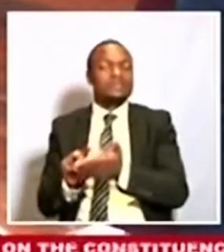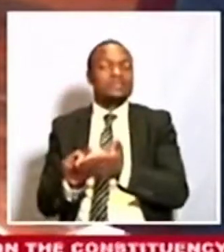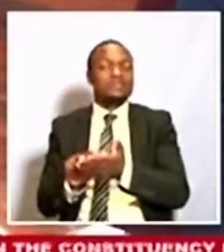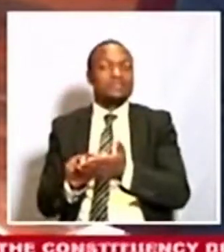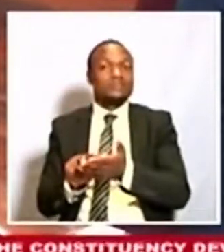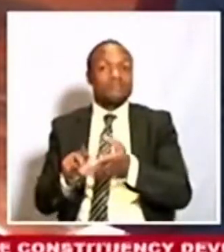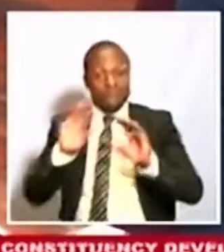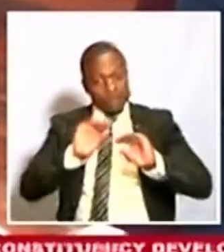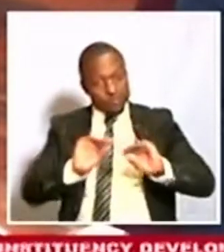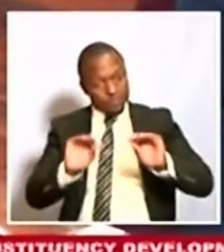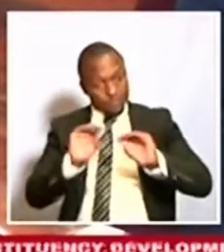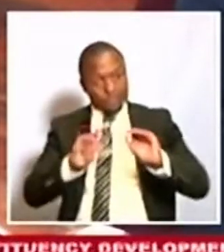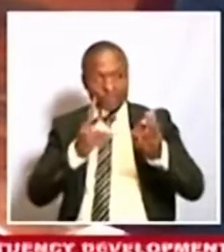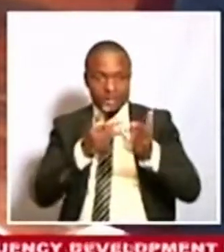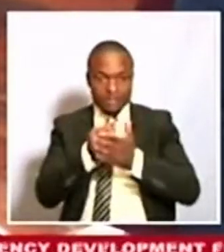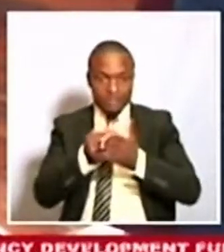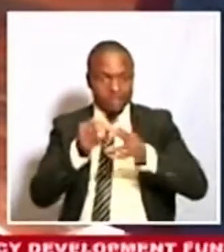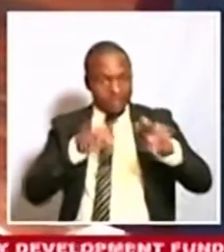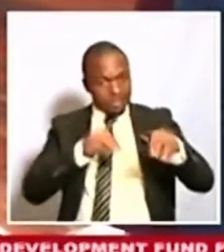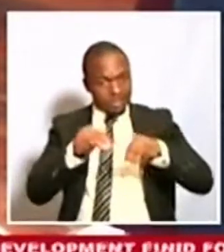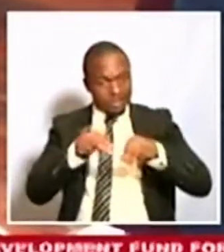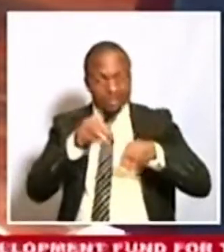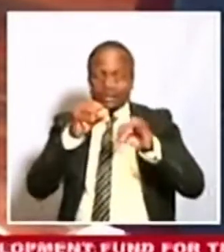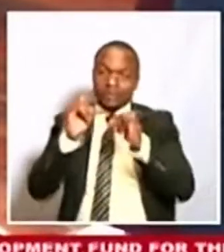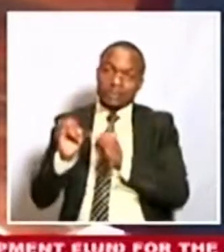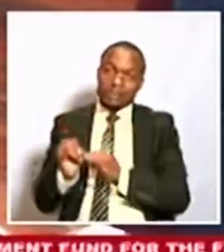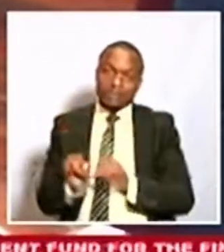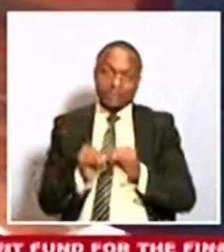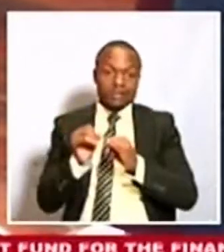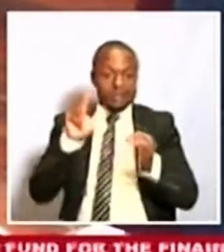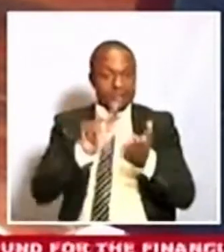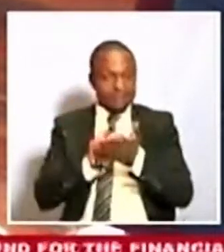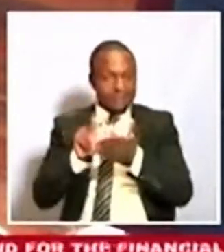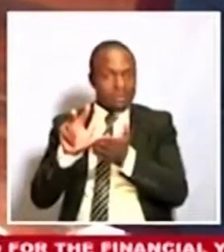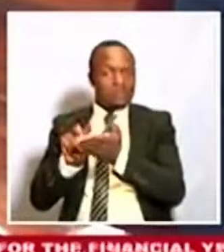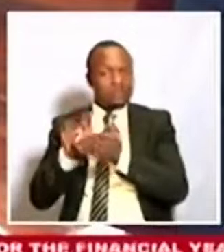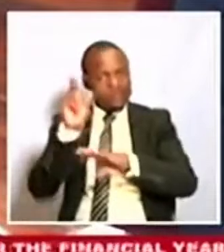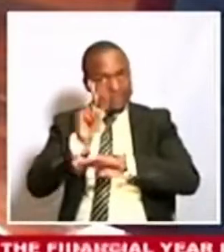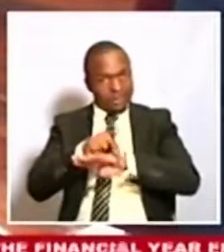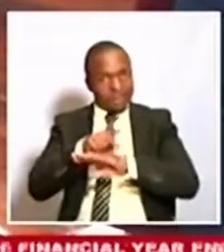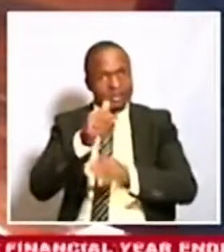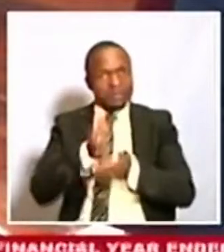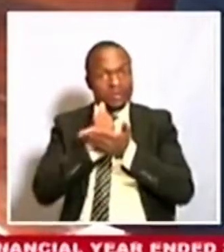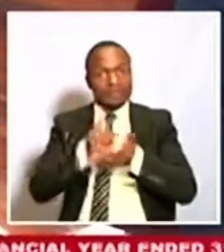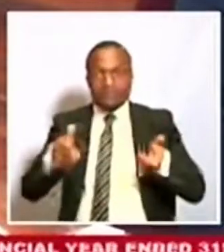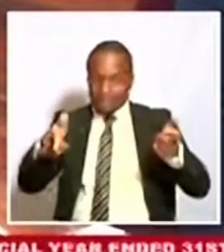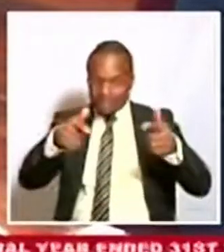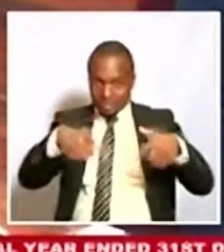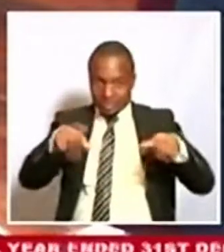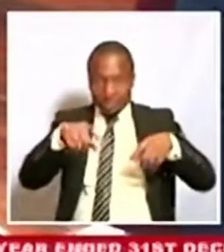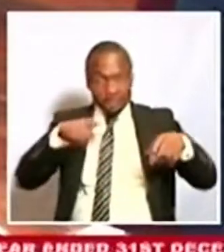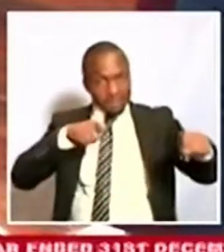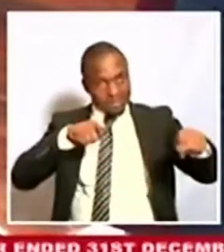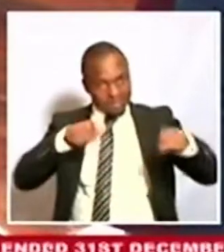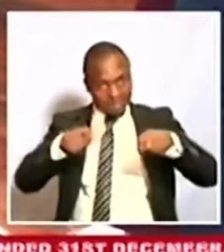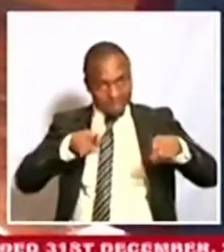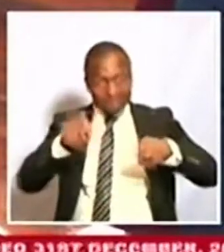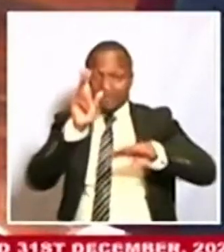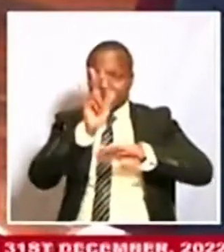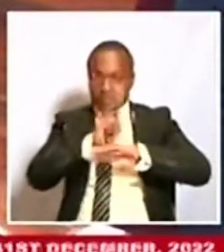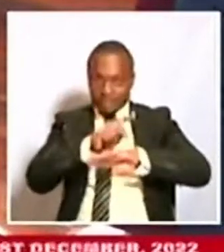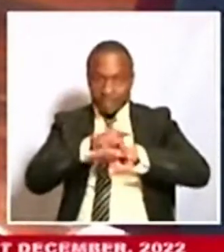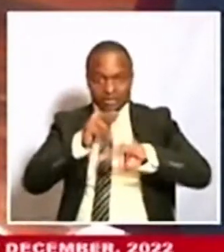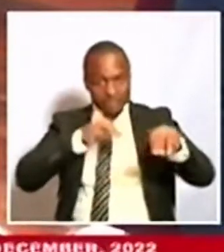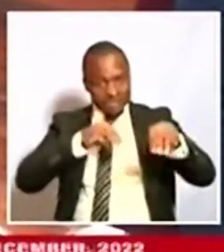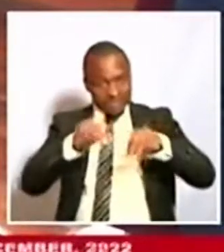being oriented on financial management and implementation of approved projects with the help of local impact governance project. Further,